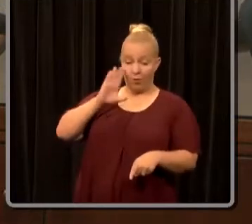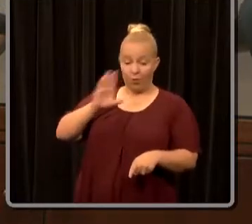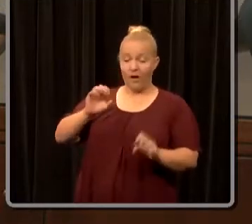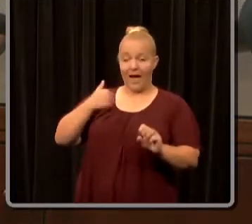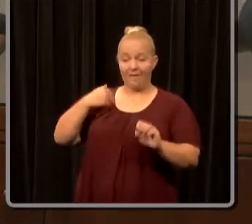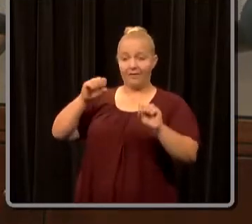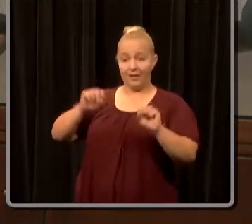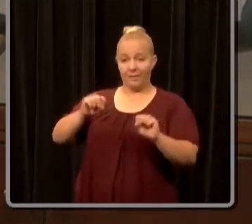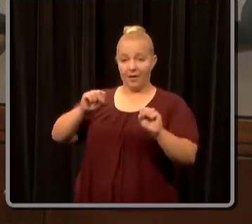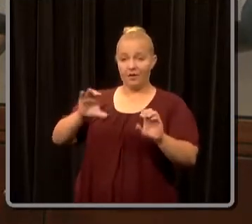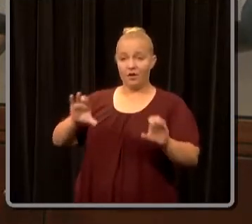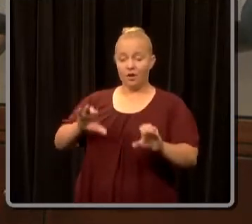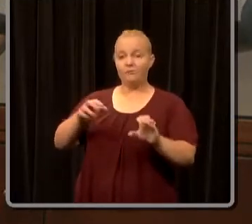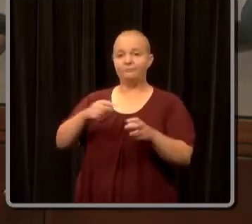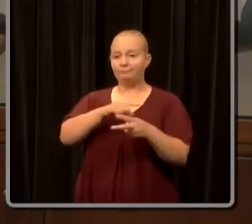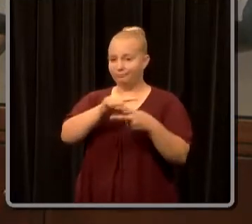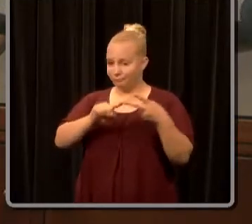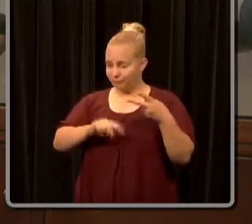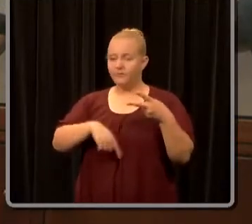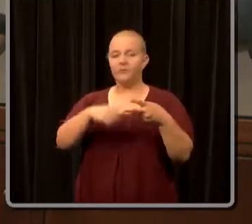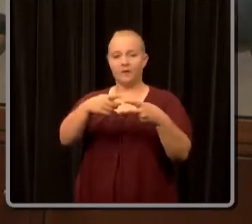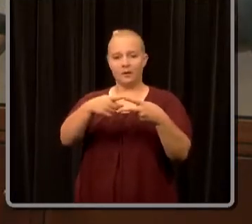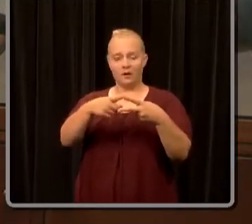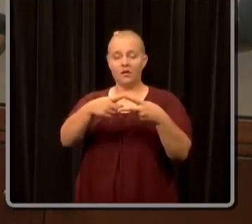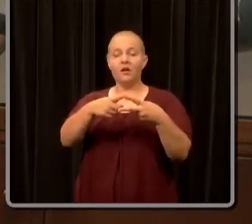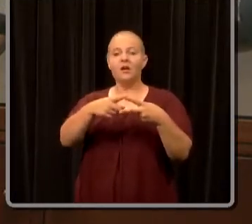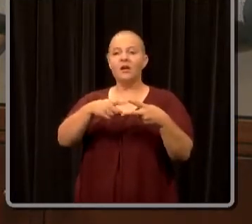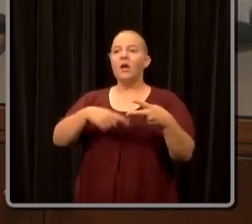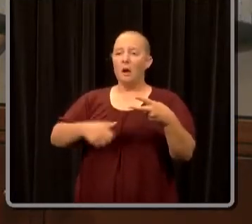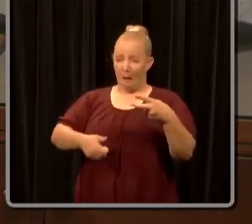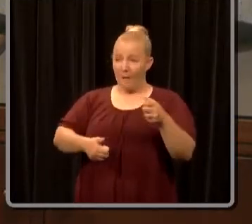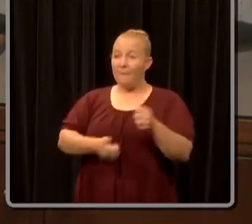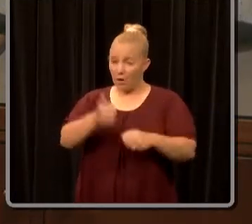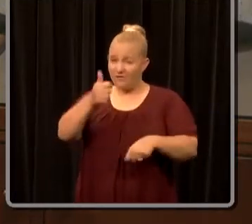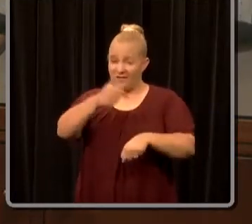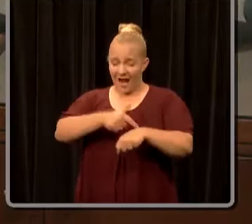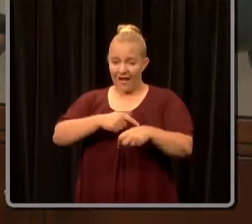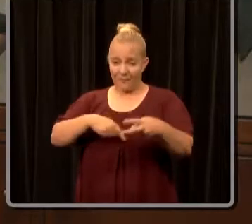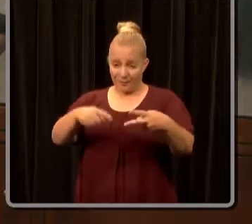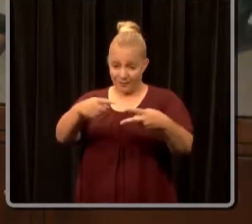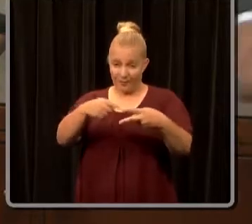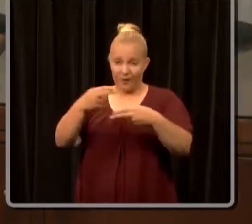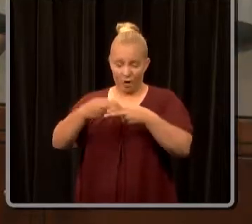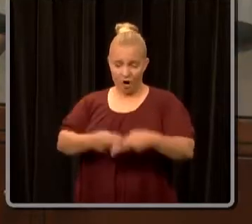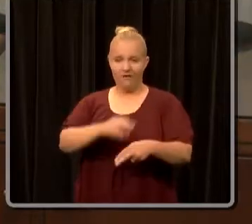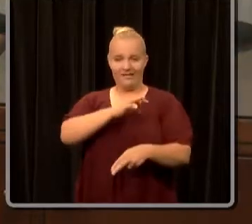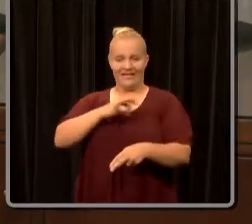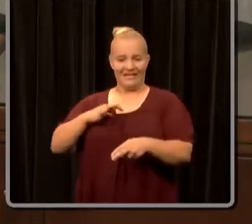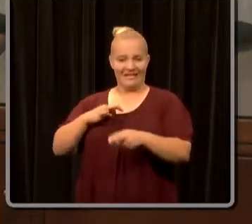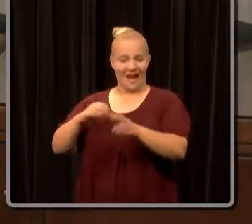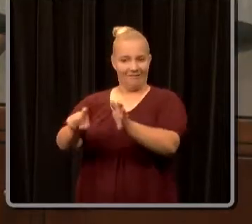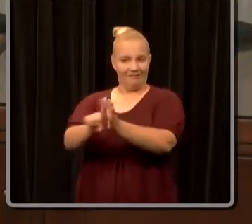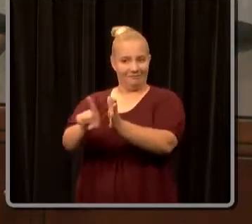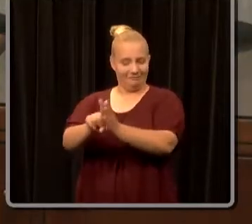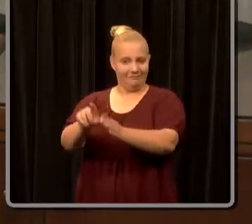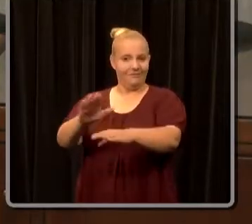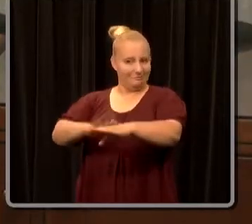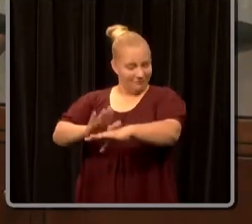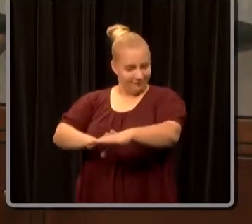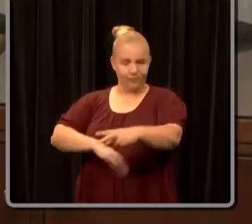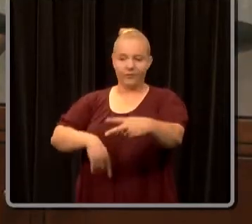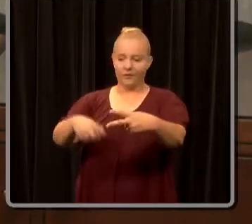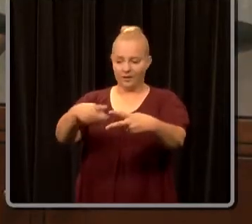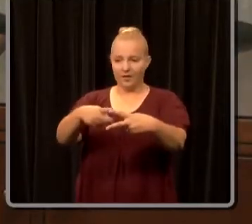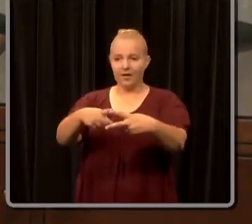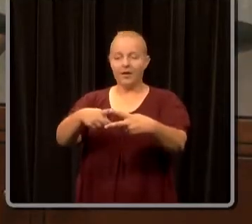two different things with the badge. What's going to be utilized 99% of the time is what we call the staff alert. So the staff alert basically